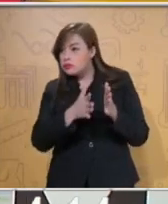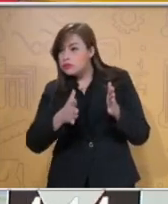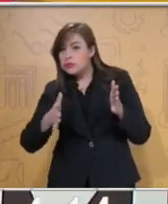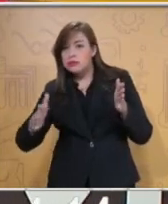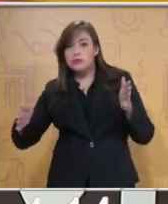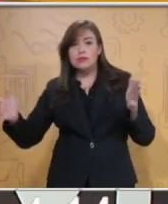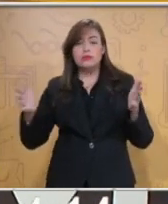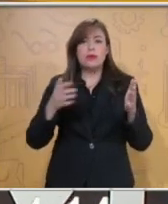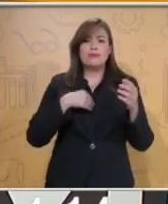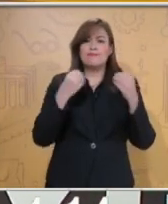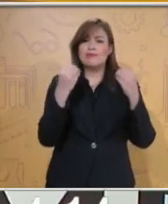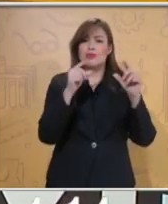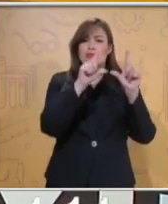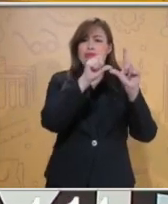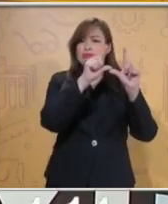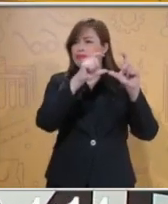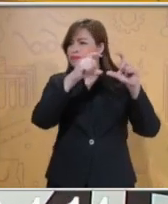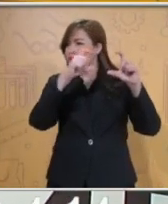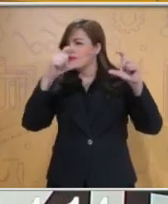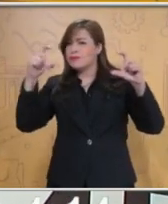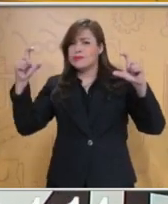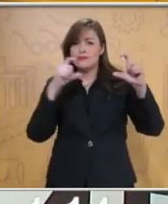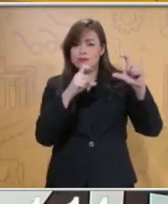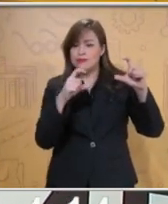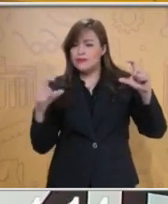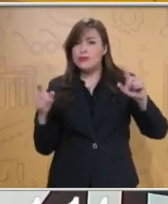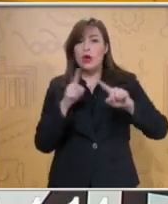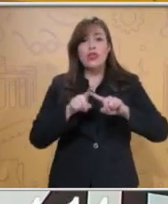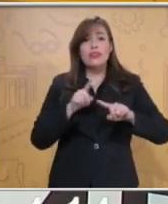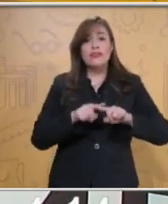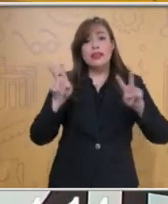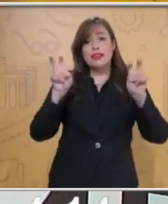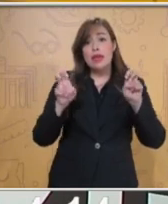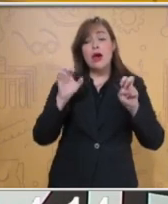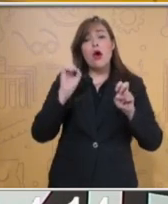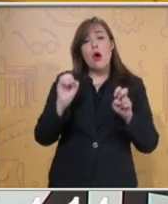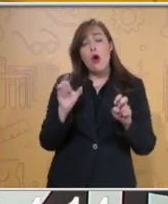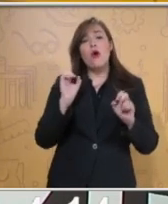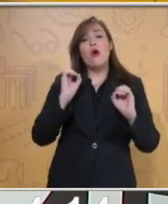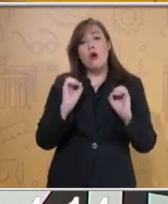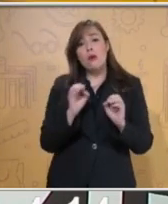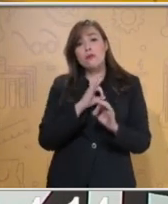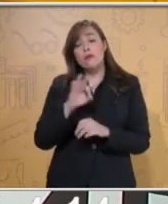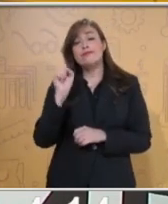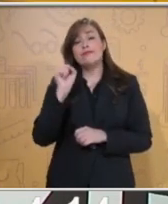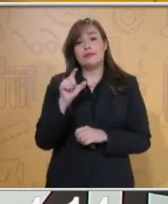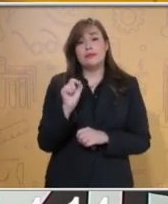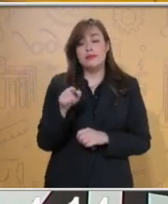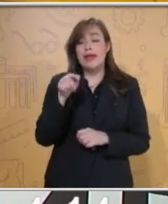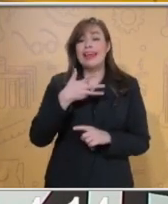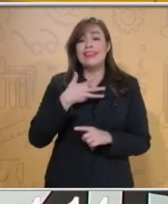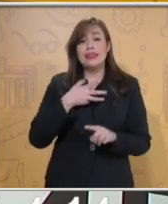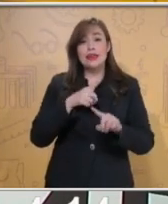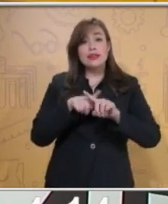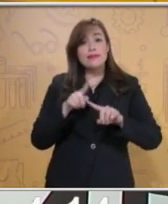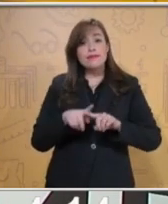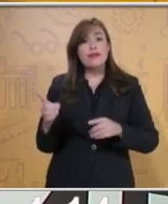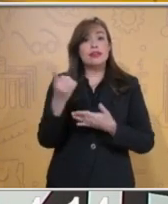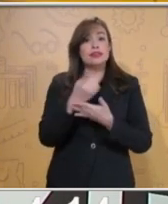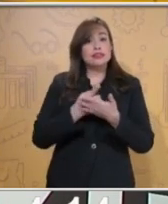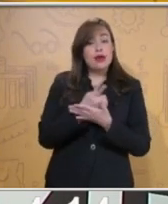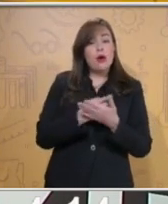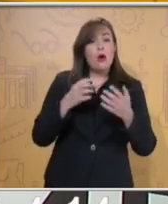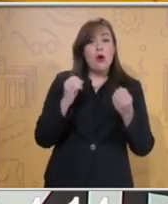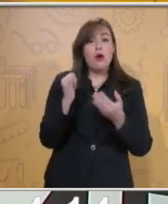comics that could be about the same topic or different topics, but they include a lot of pictures about